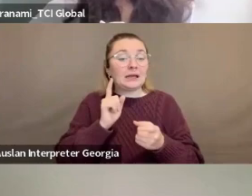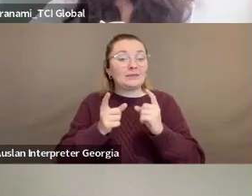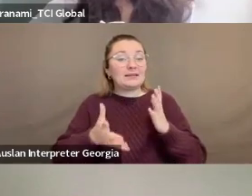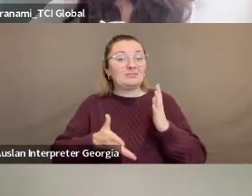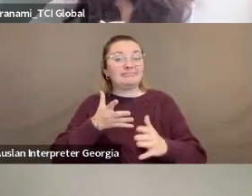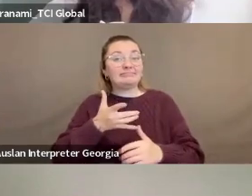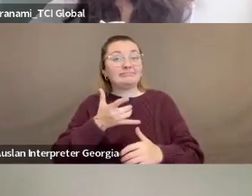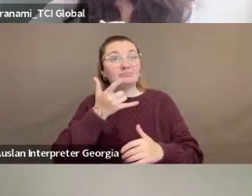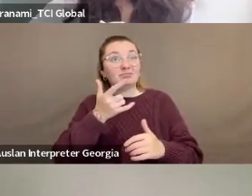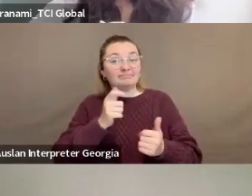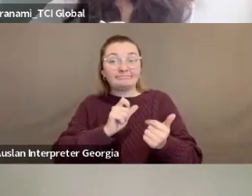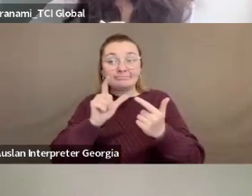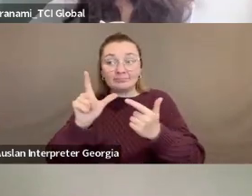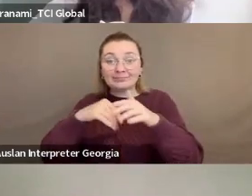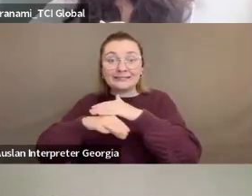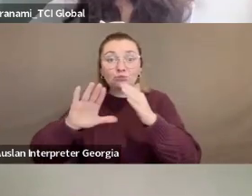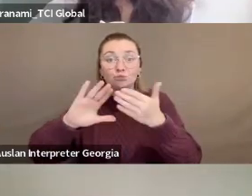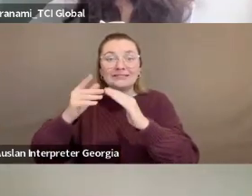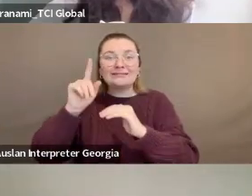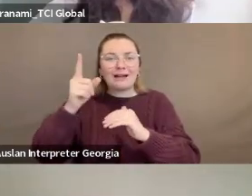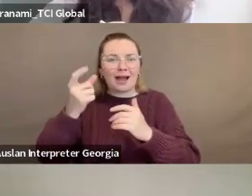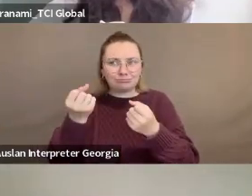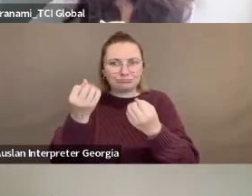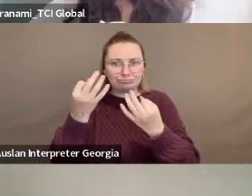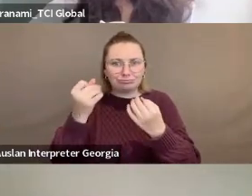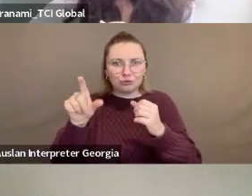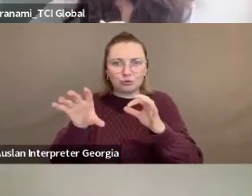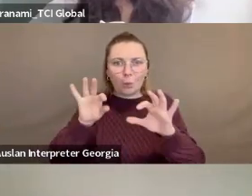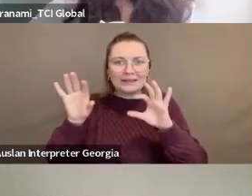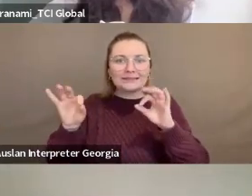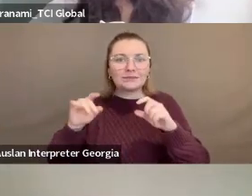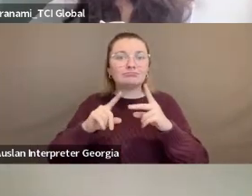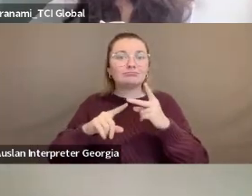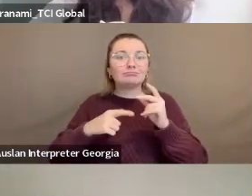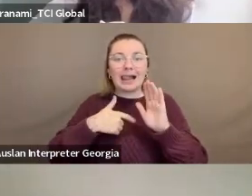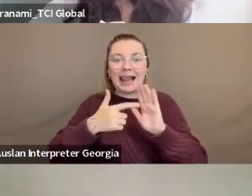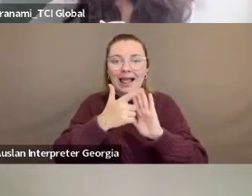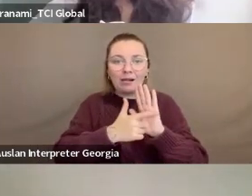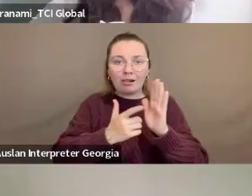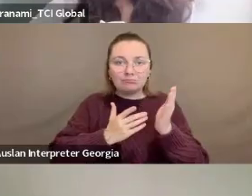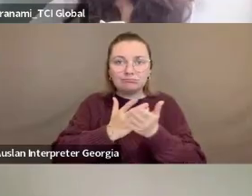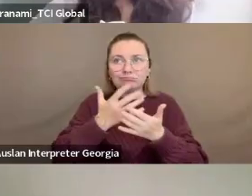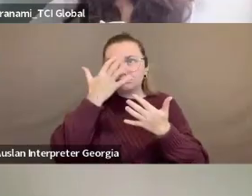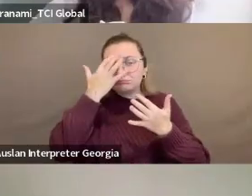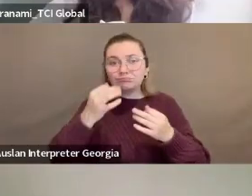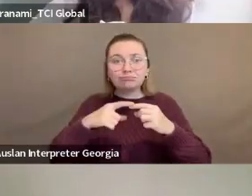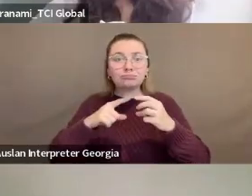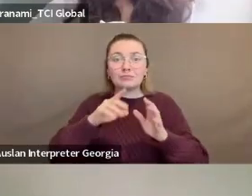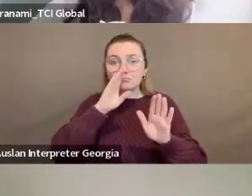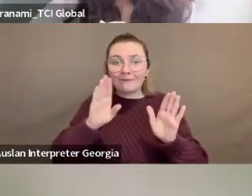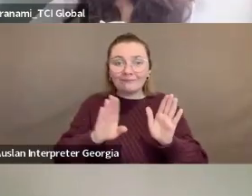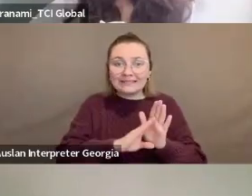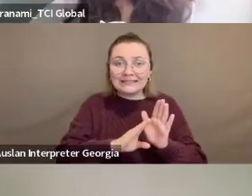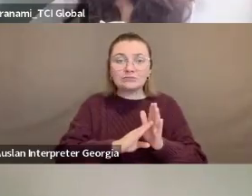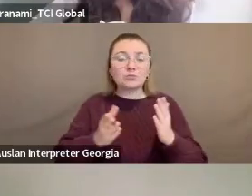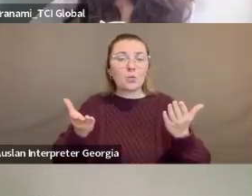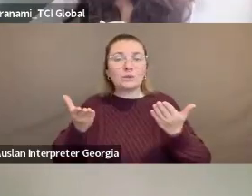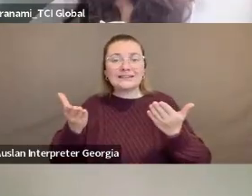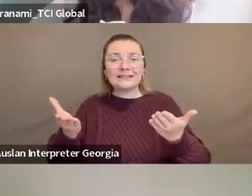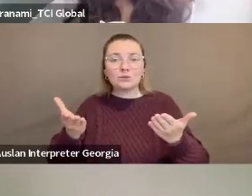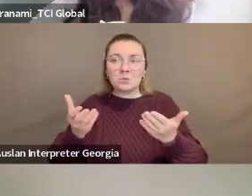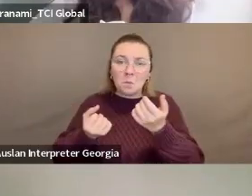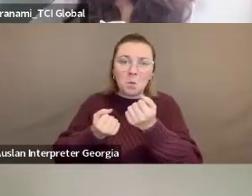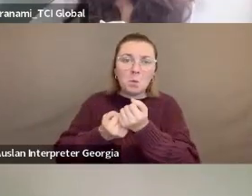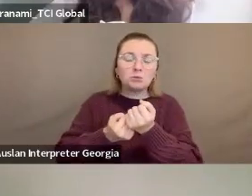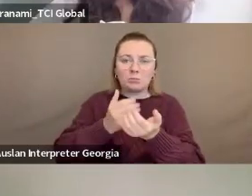physically in the community, but still not having choice, legal capacity, privacy, consent, support, or genuine